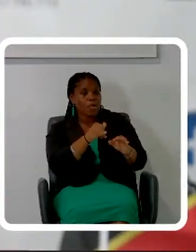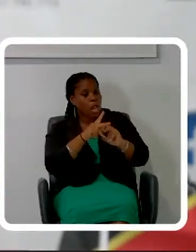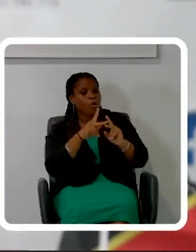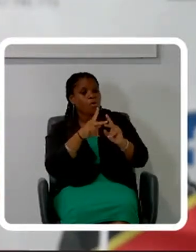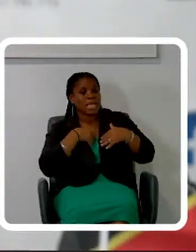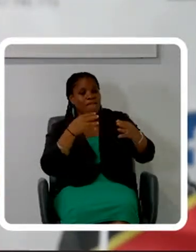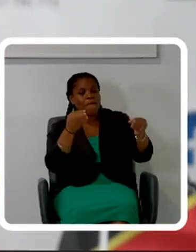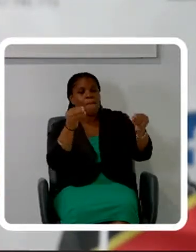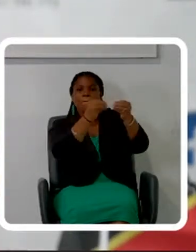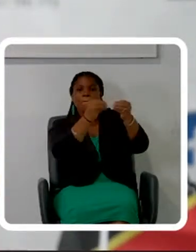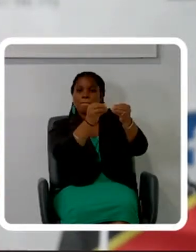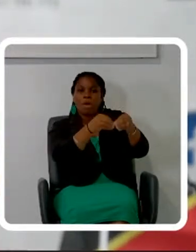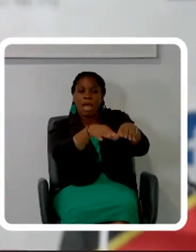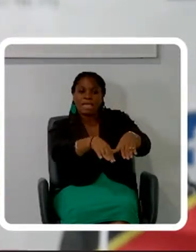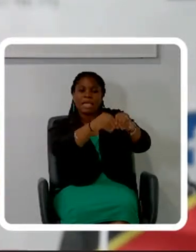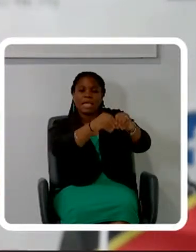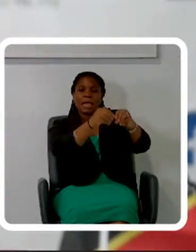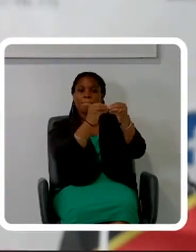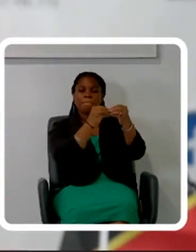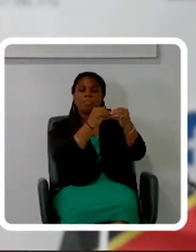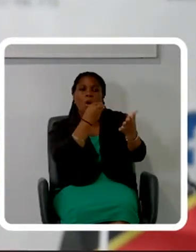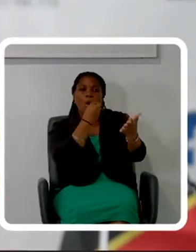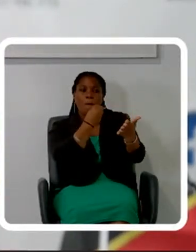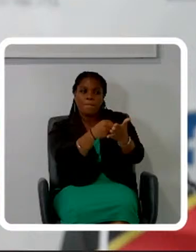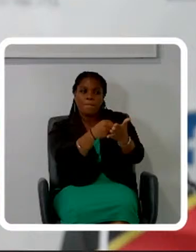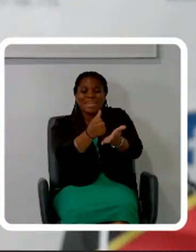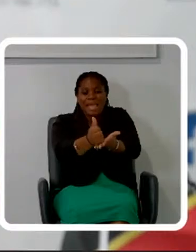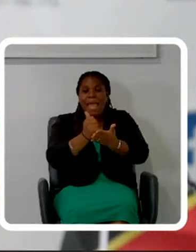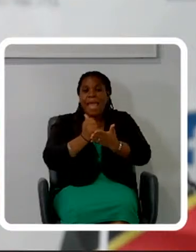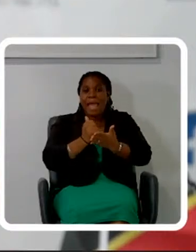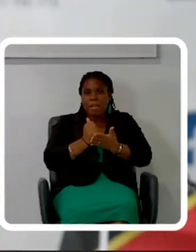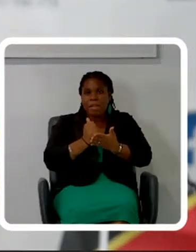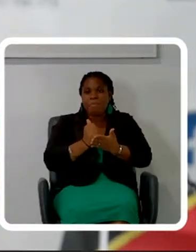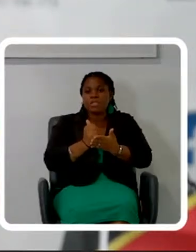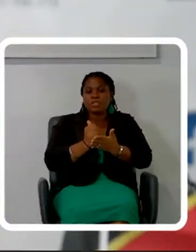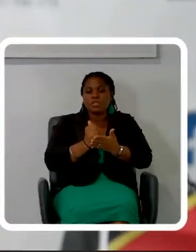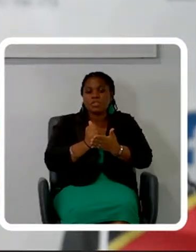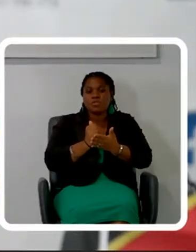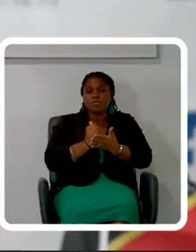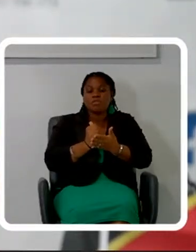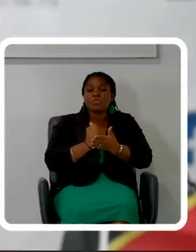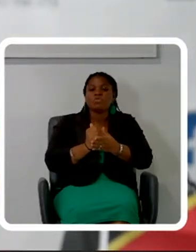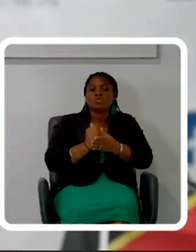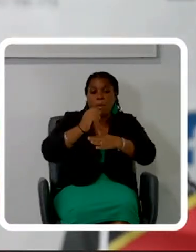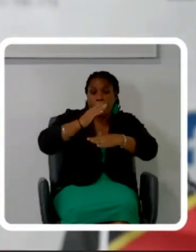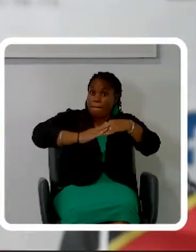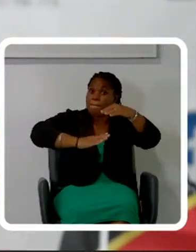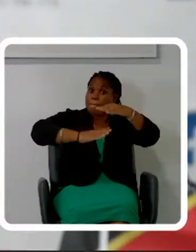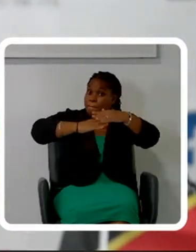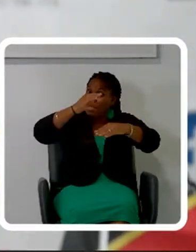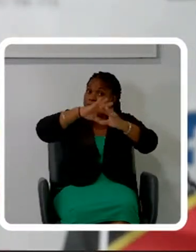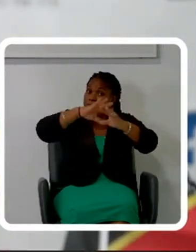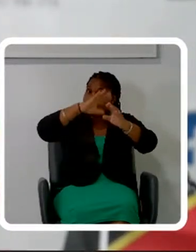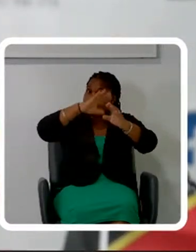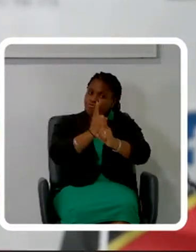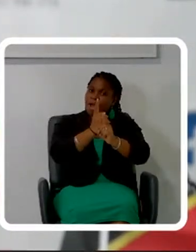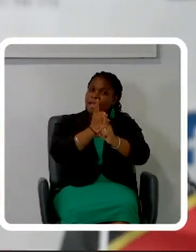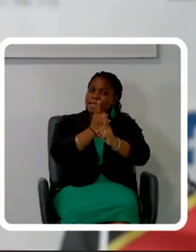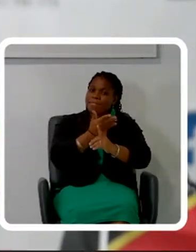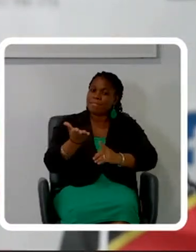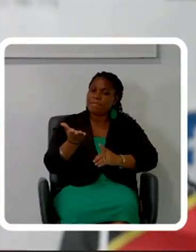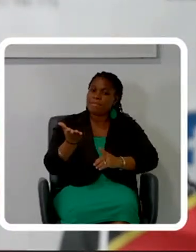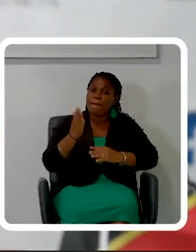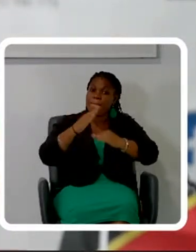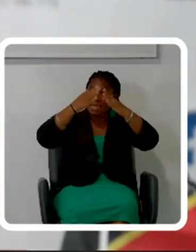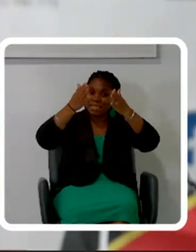funding and grants, which can help us to put in the necessary infrastructure to help us to mitigate and to